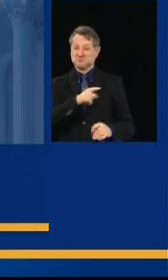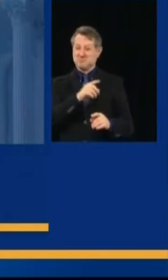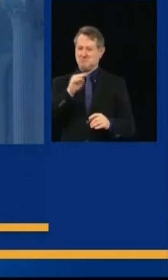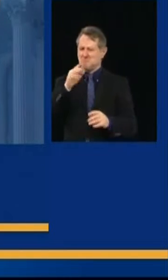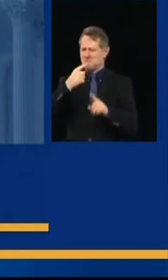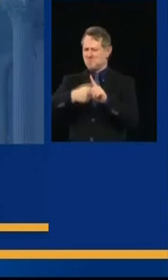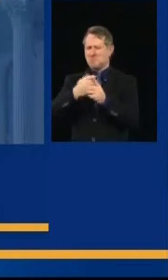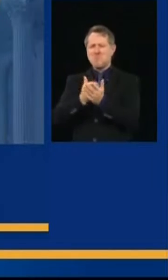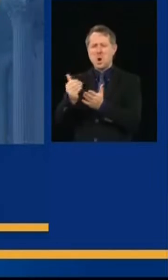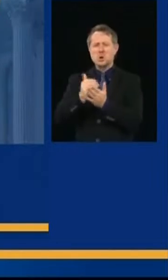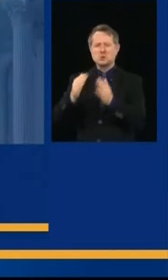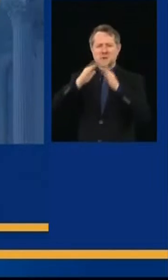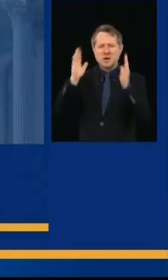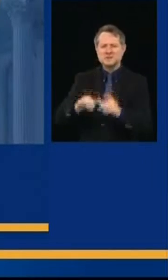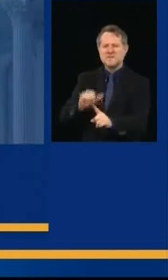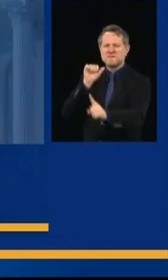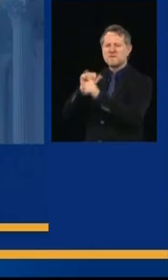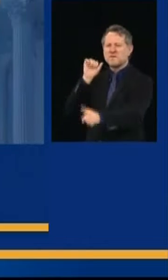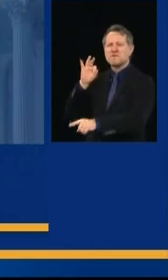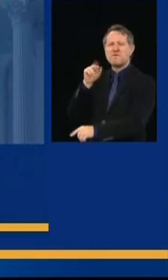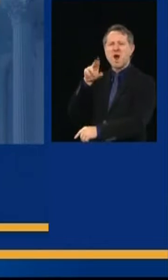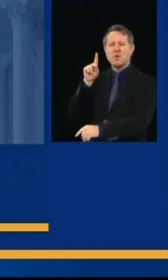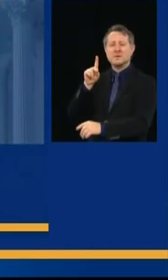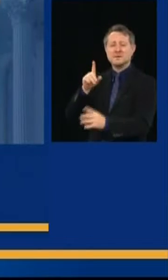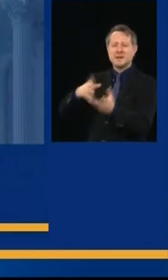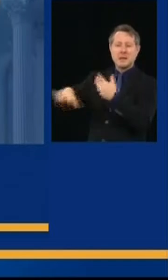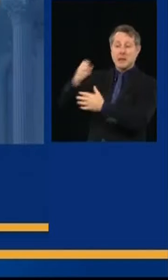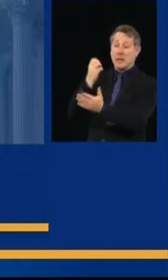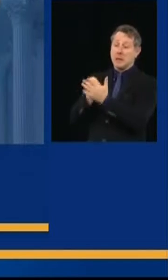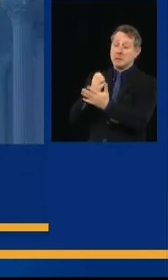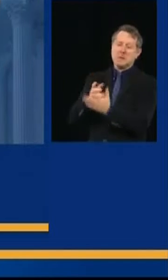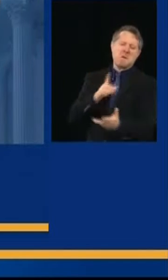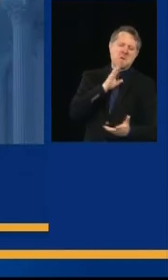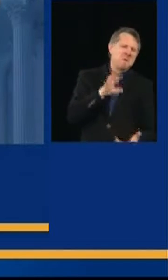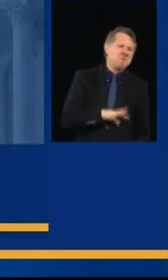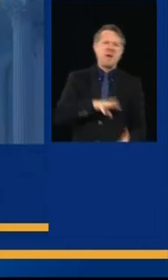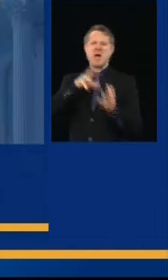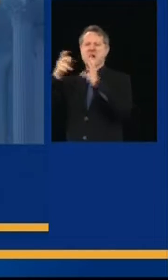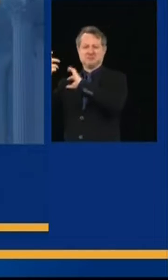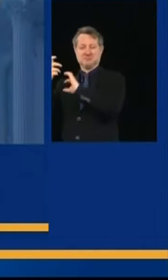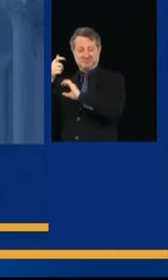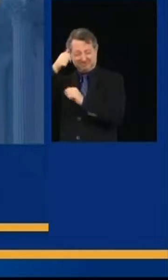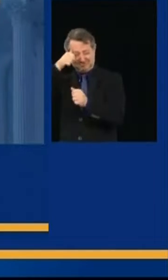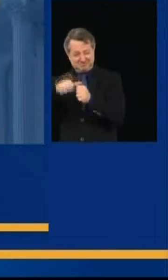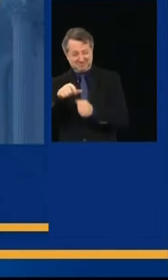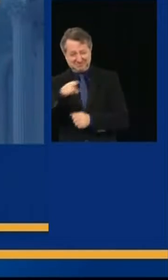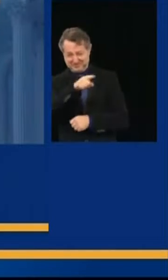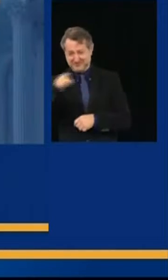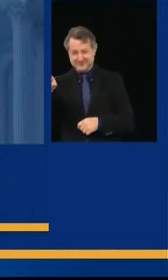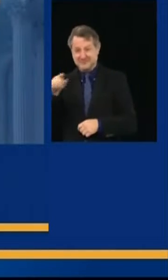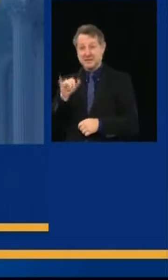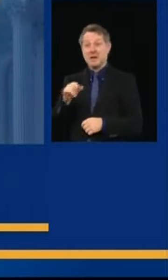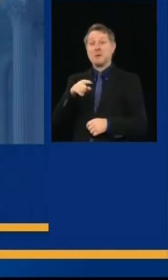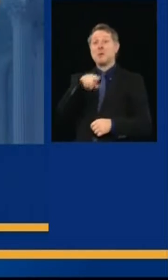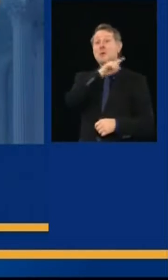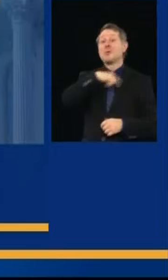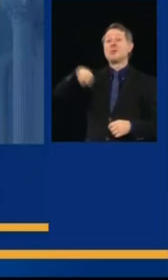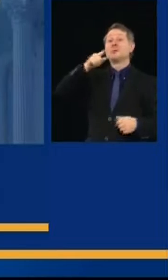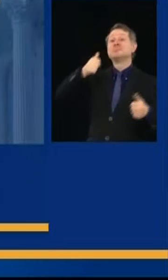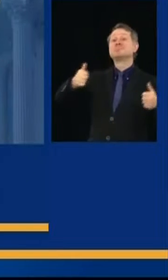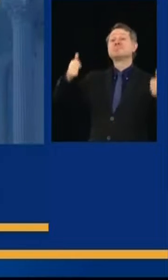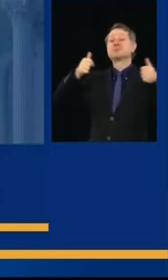fraud economic catastrophe, right? And we bailed out the